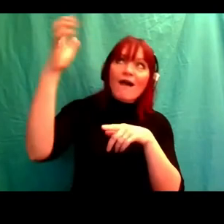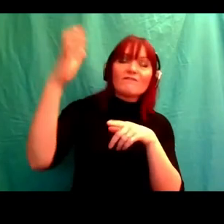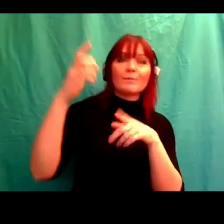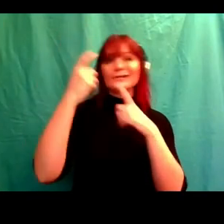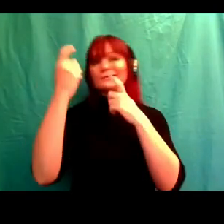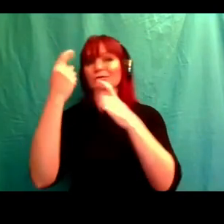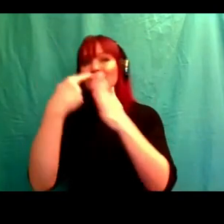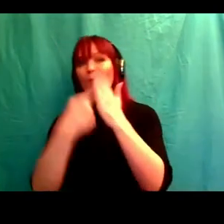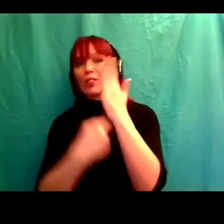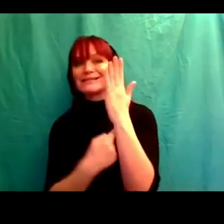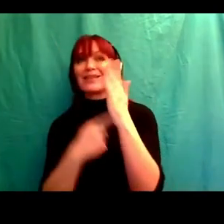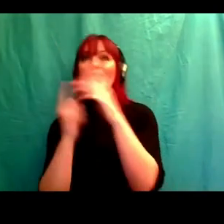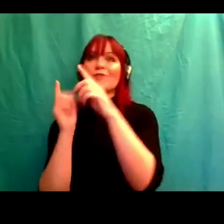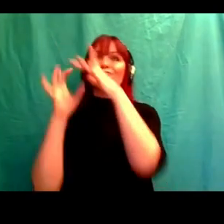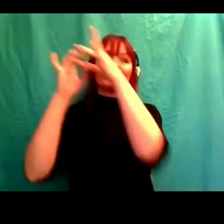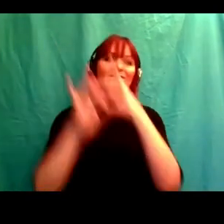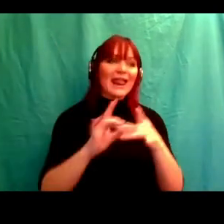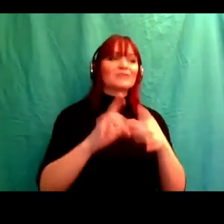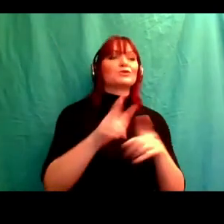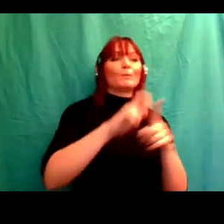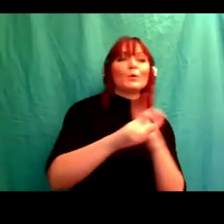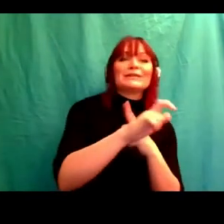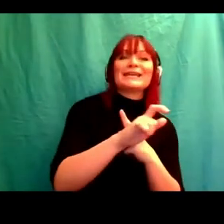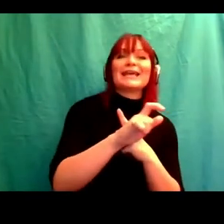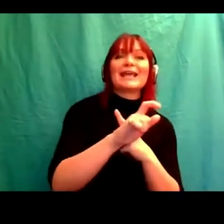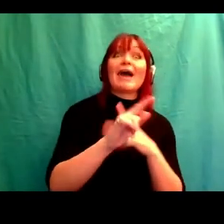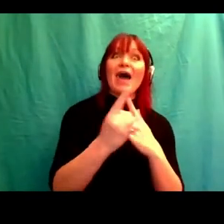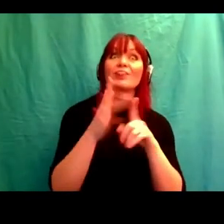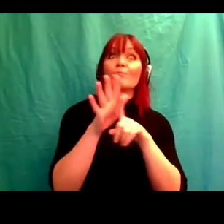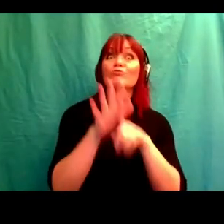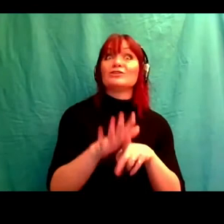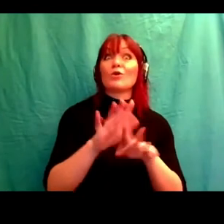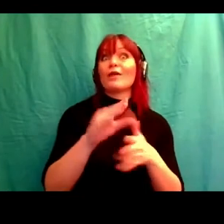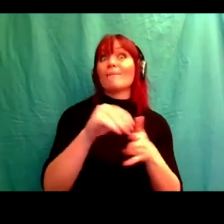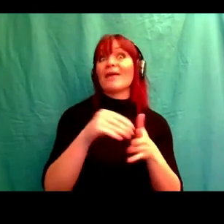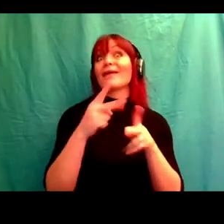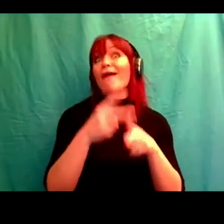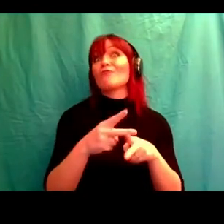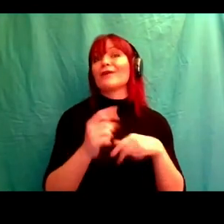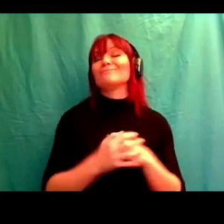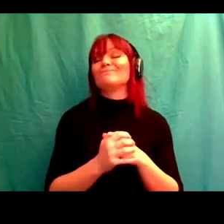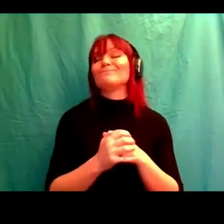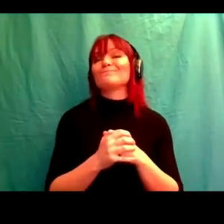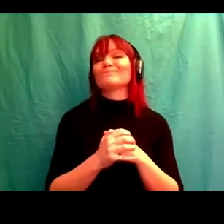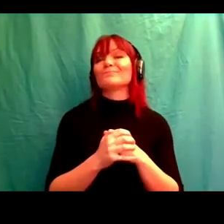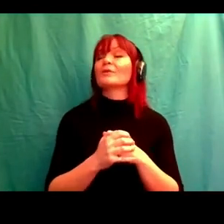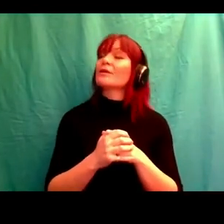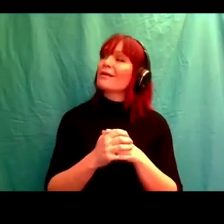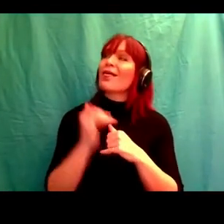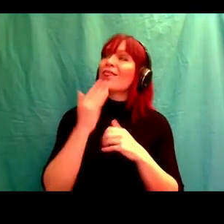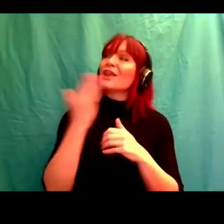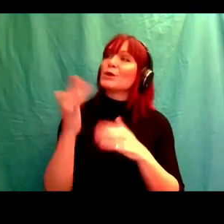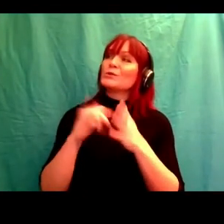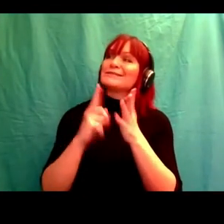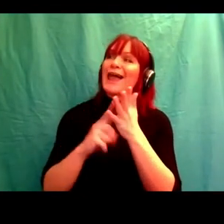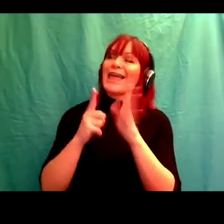ground and reflect the realities of communities and the pressures on unpaid carers. Thanks, Sally. And yes, we've had a question